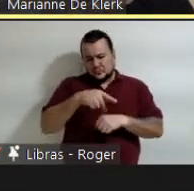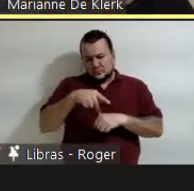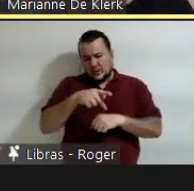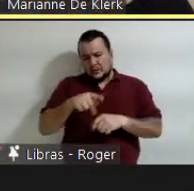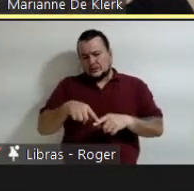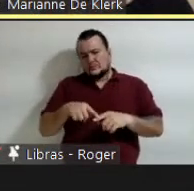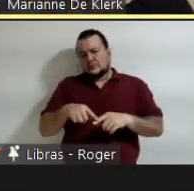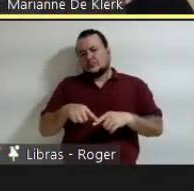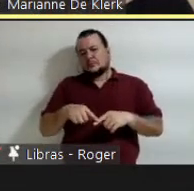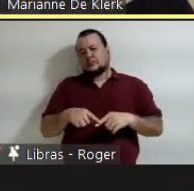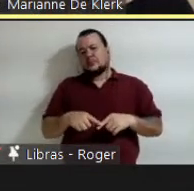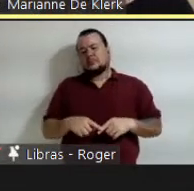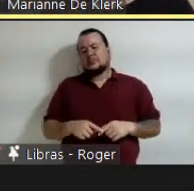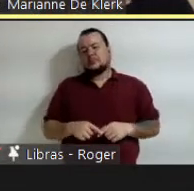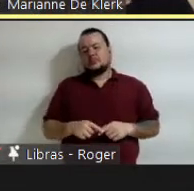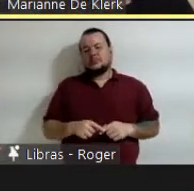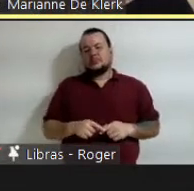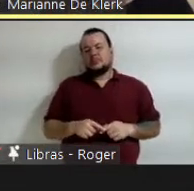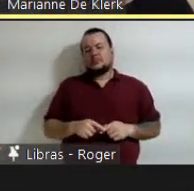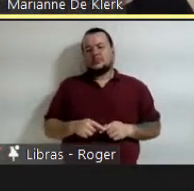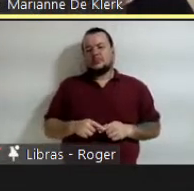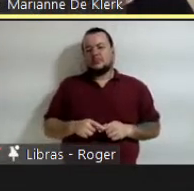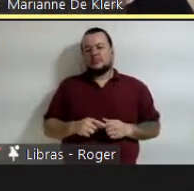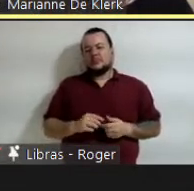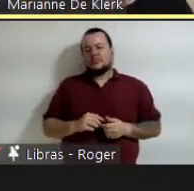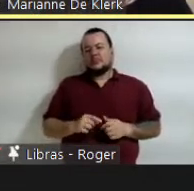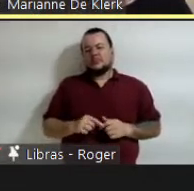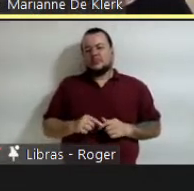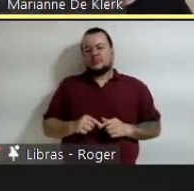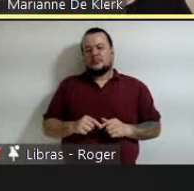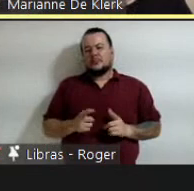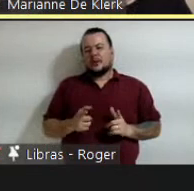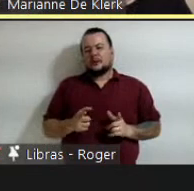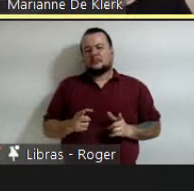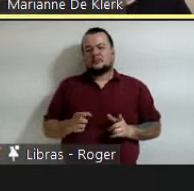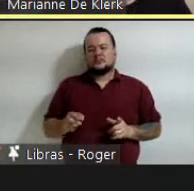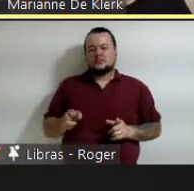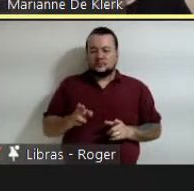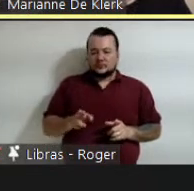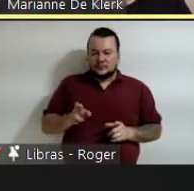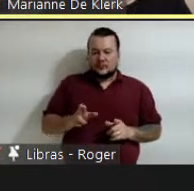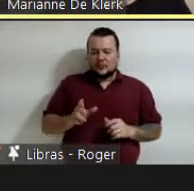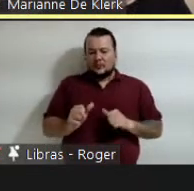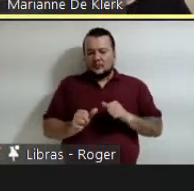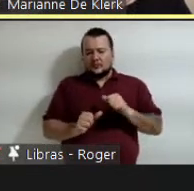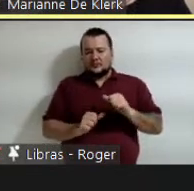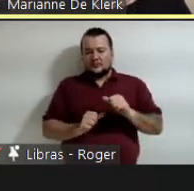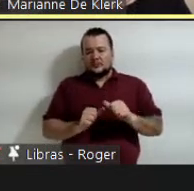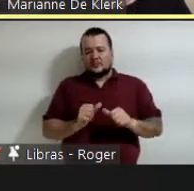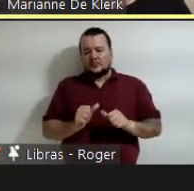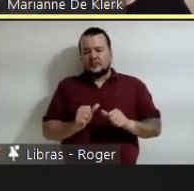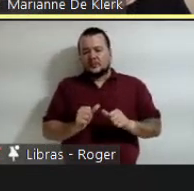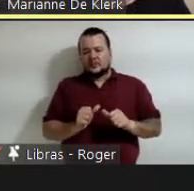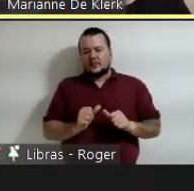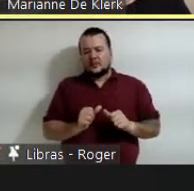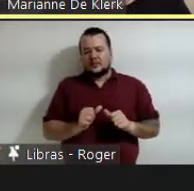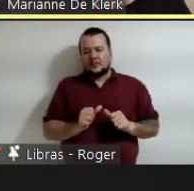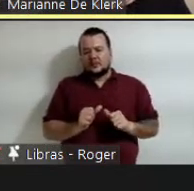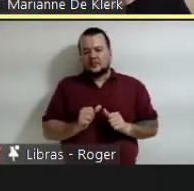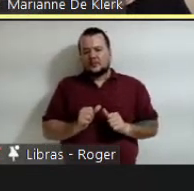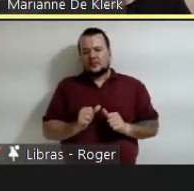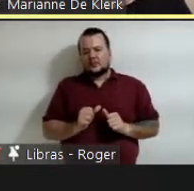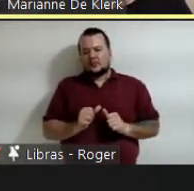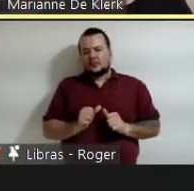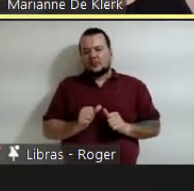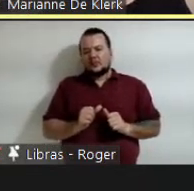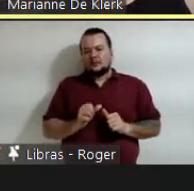started developing it, but the use has changed, and that's because the demographic of the inner city has shifted from a 90% white to